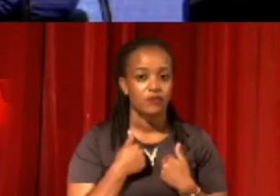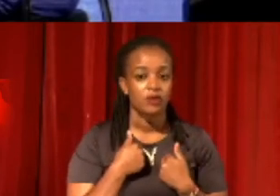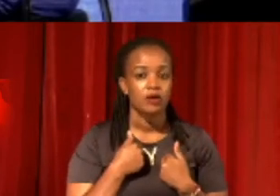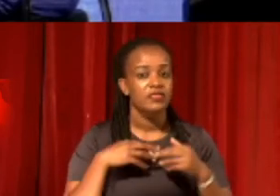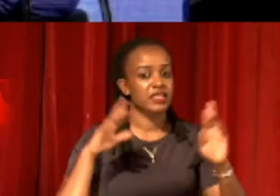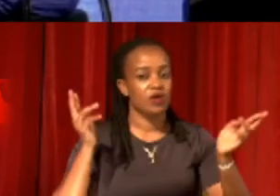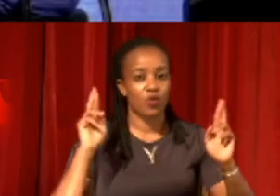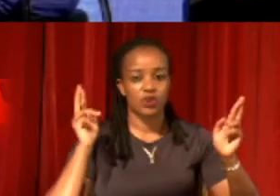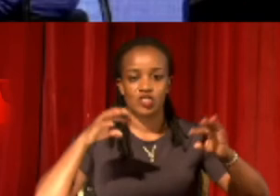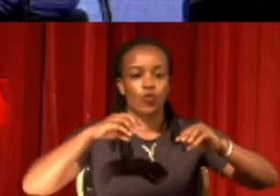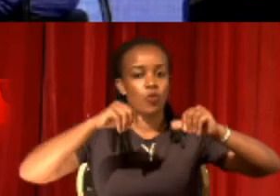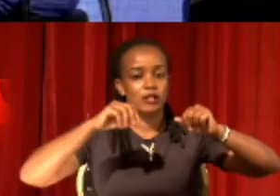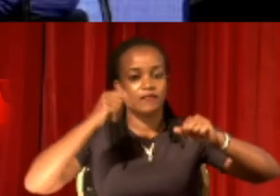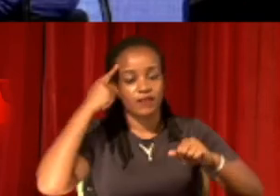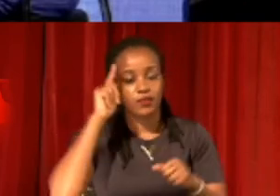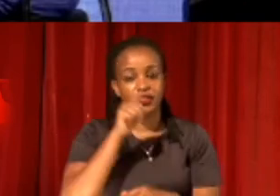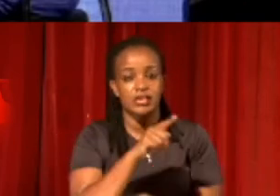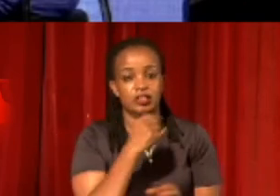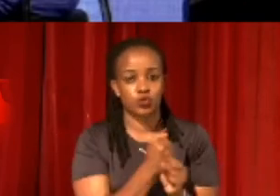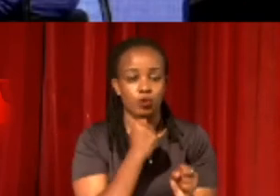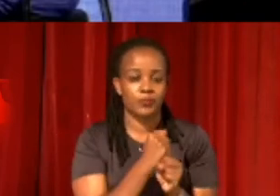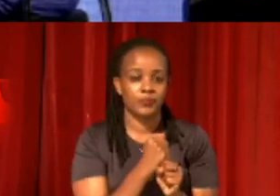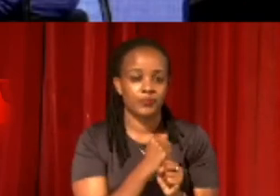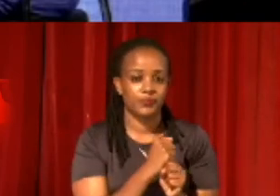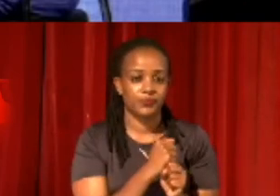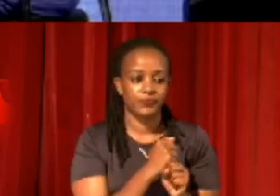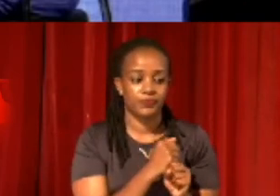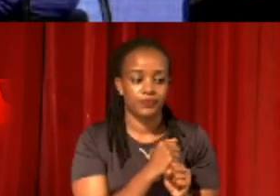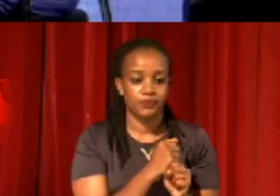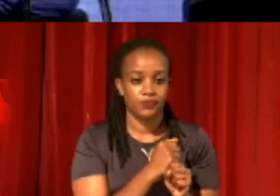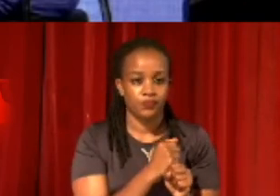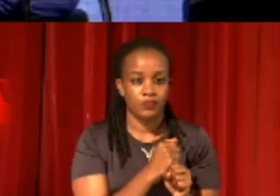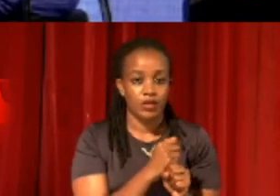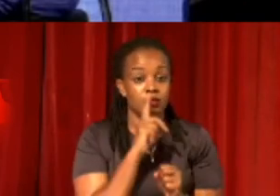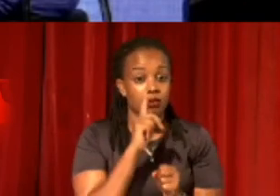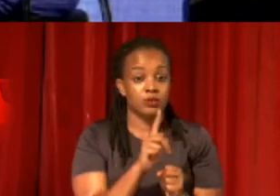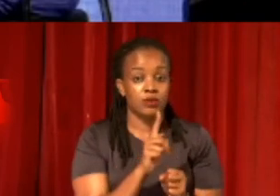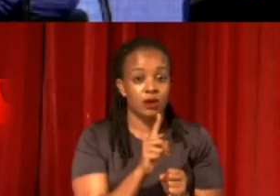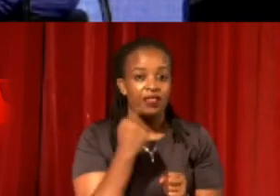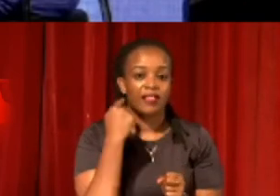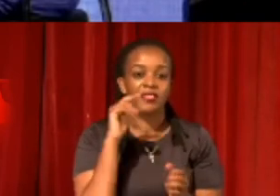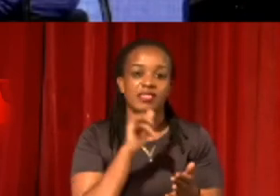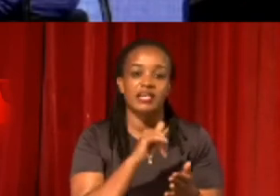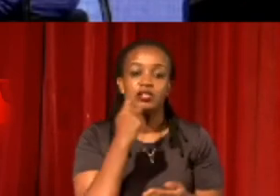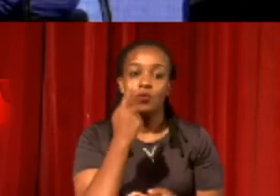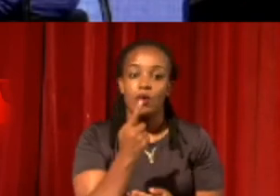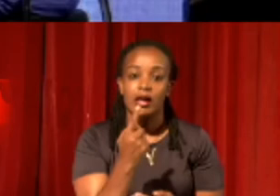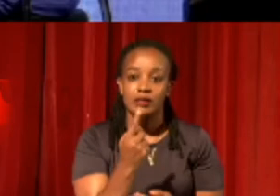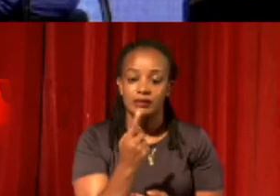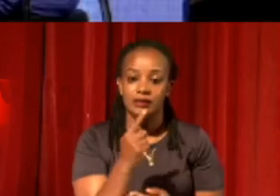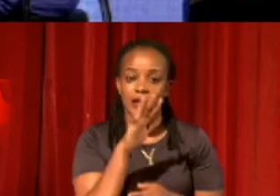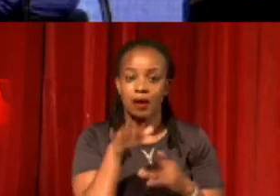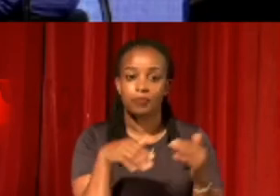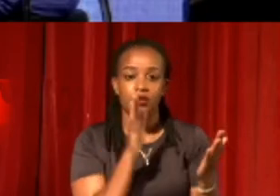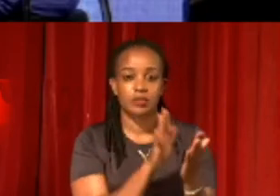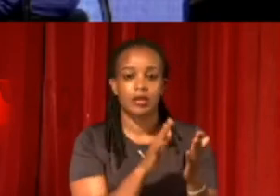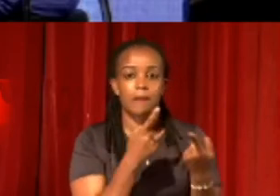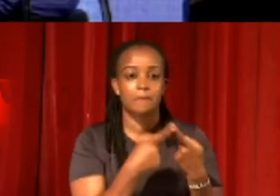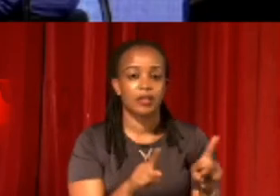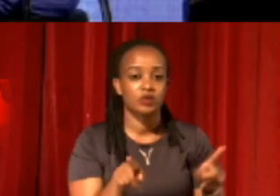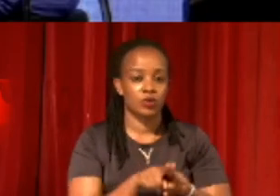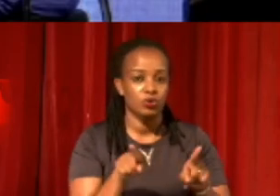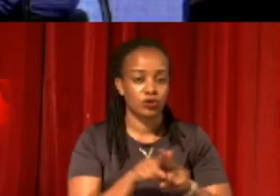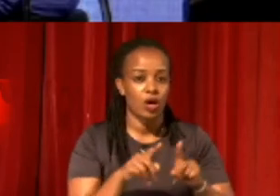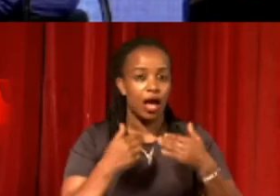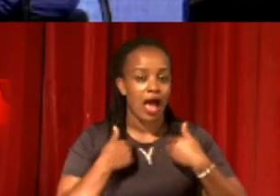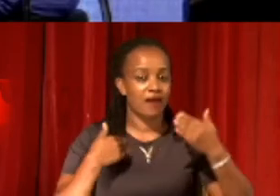because okay. they've been in our portal for a long time. Okay. All right. Yeah. So that is one approach. Mm-hmm. But we've also created